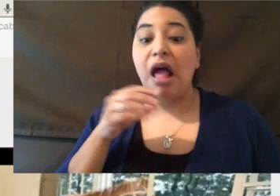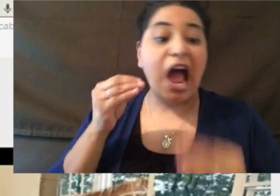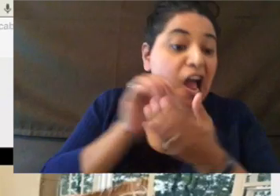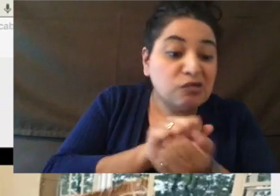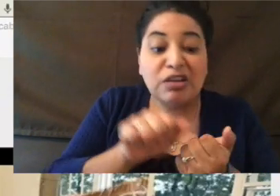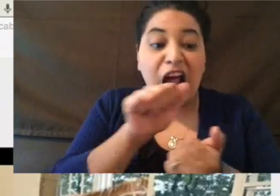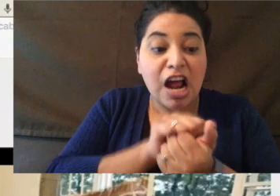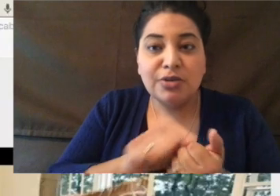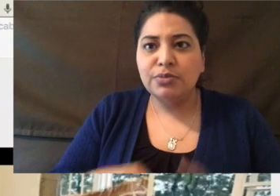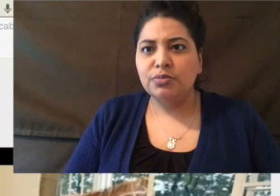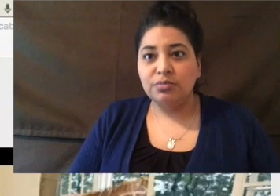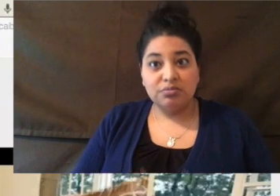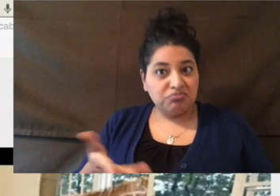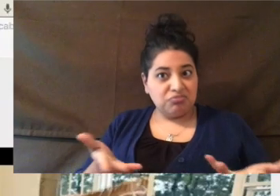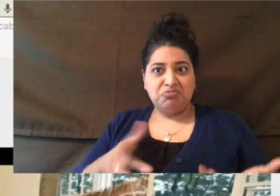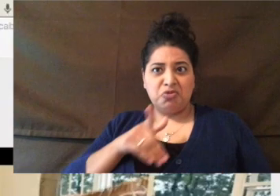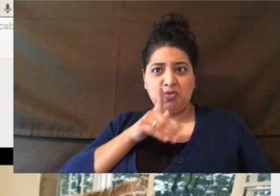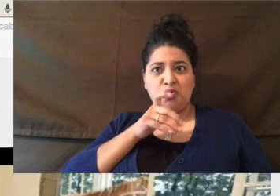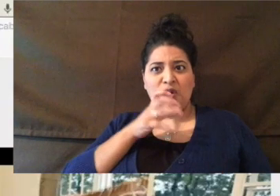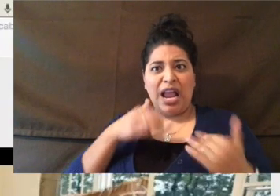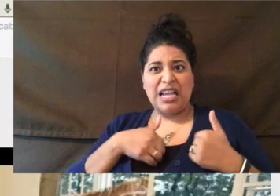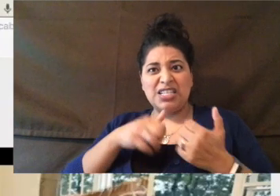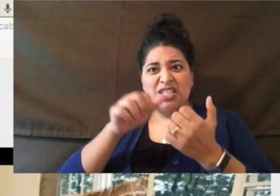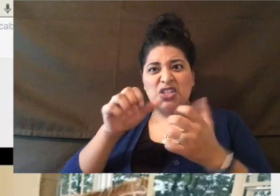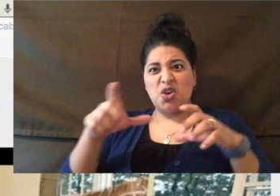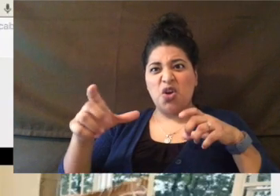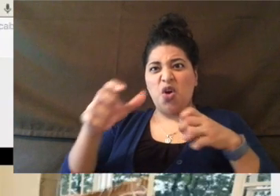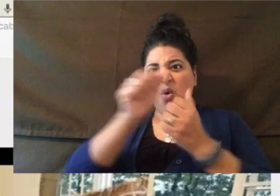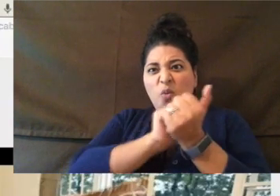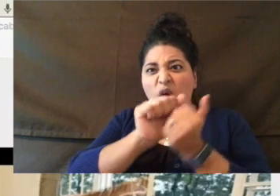Who has to wash the dishes?